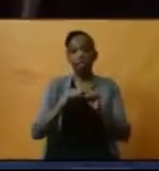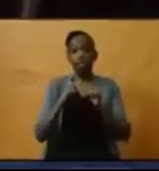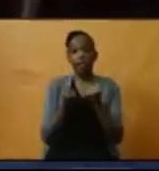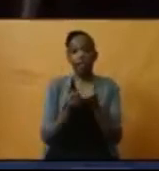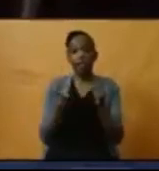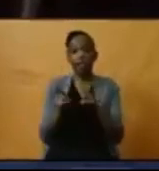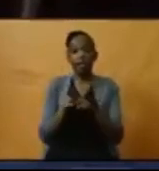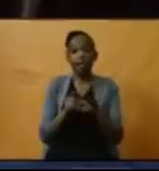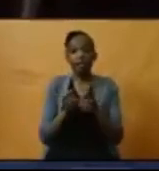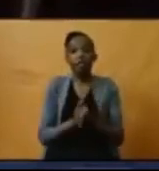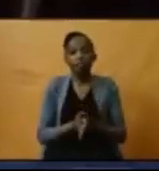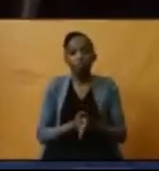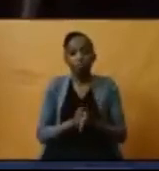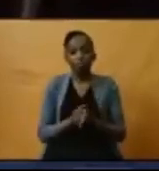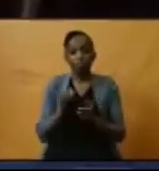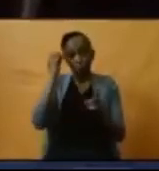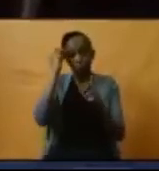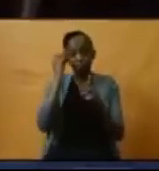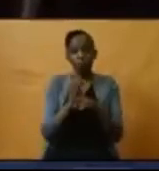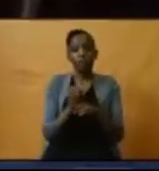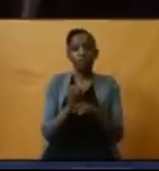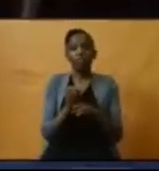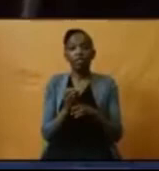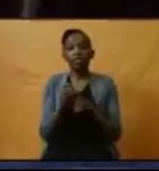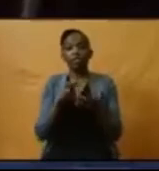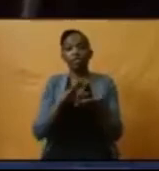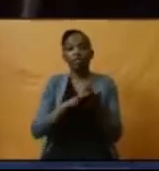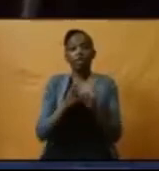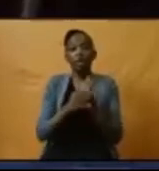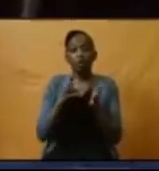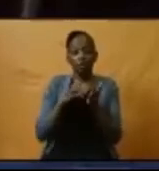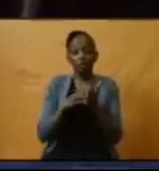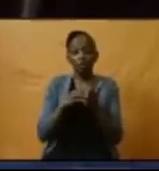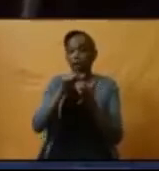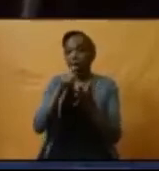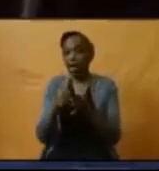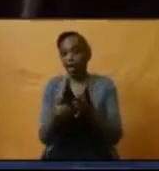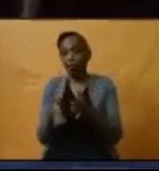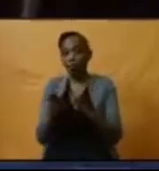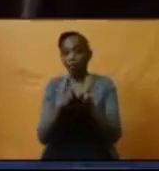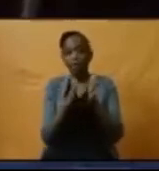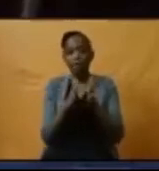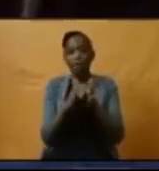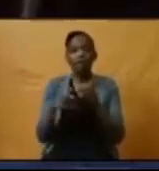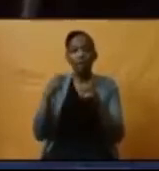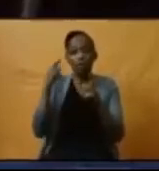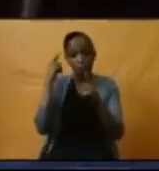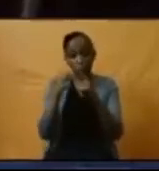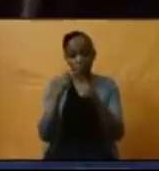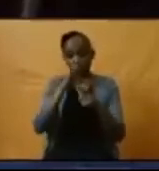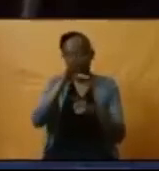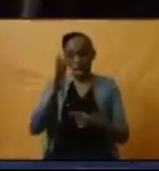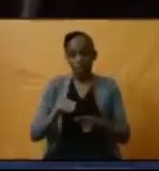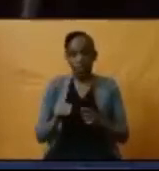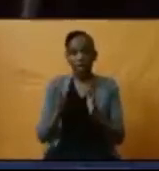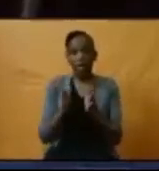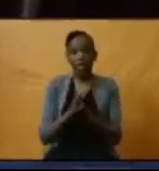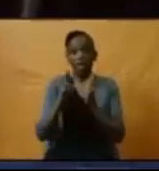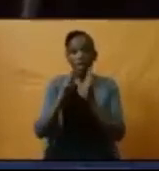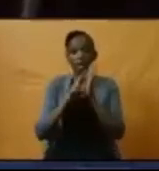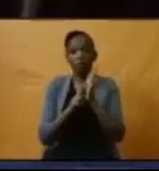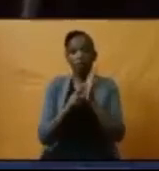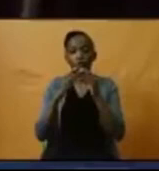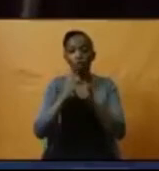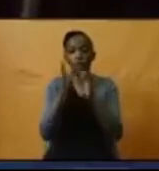also our objective is to be propositional to an alternative model and pathway towards Africa and the rule